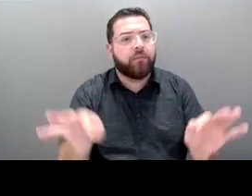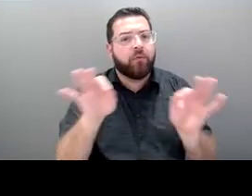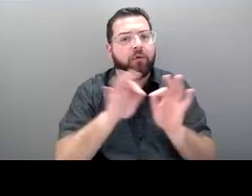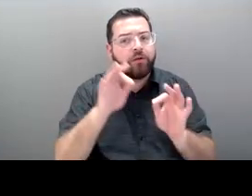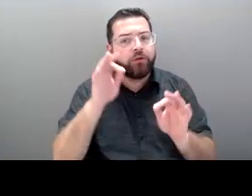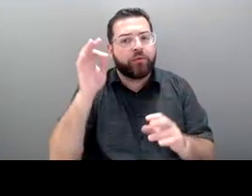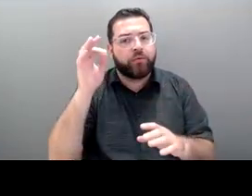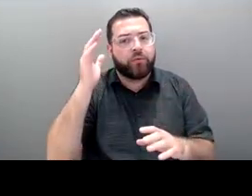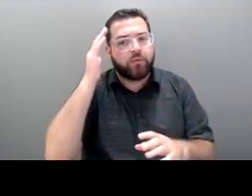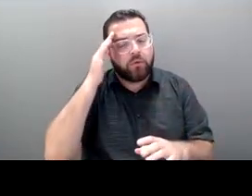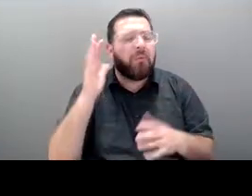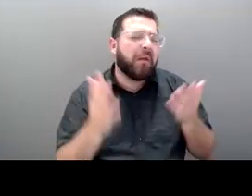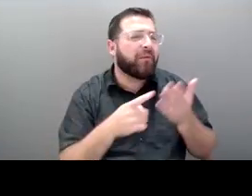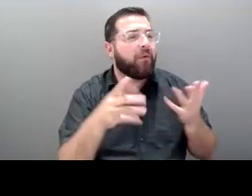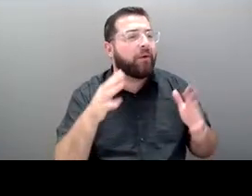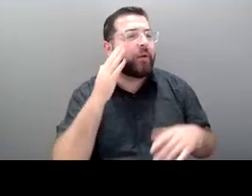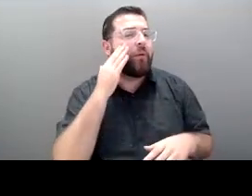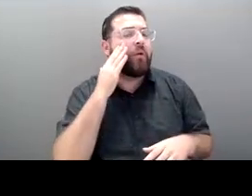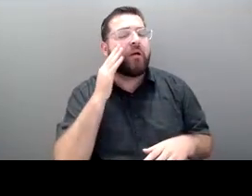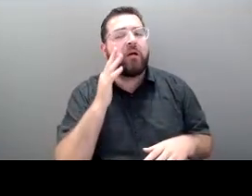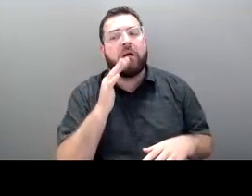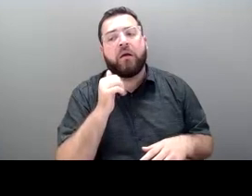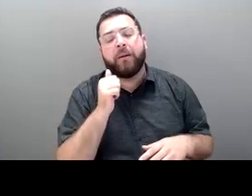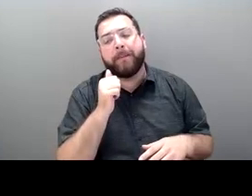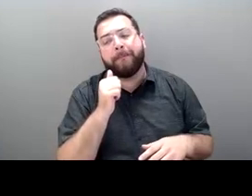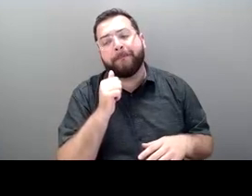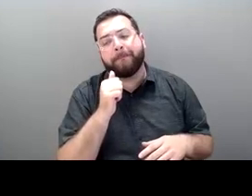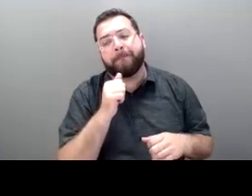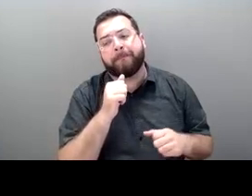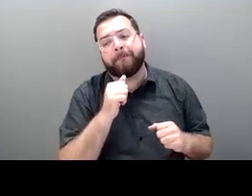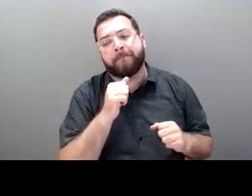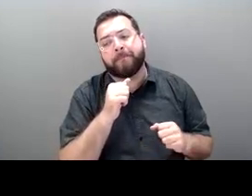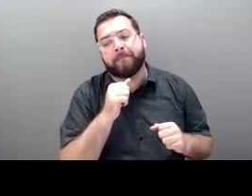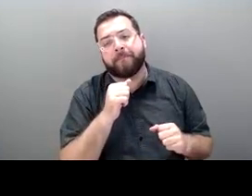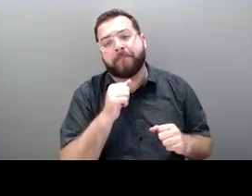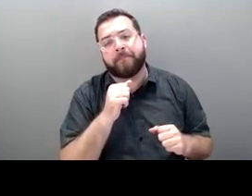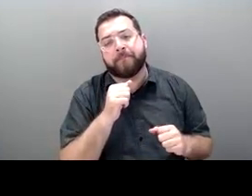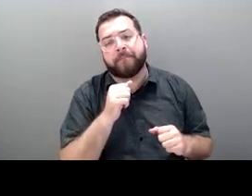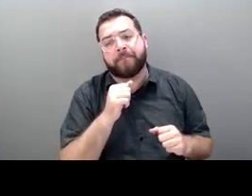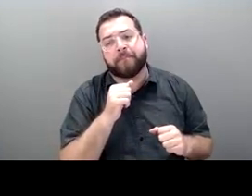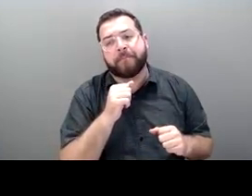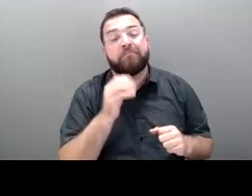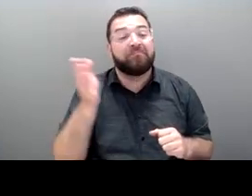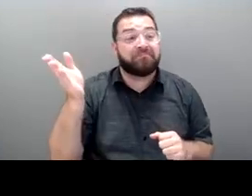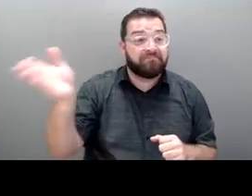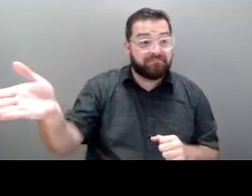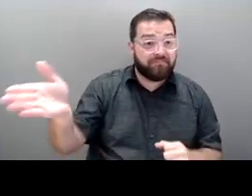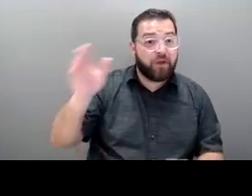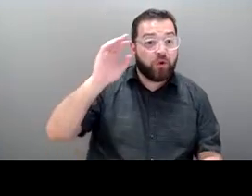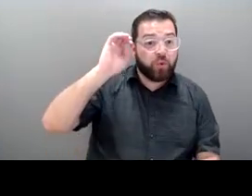that maybe you all actually already know this, that Europe has developed